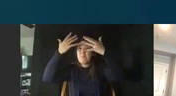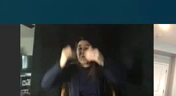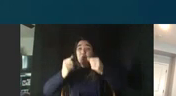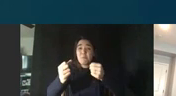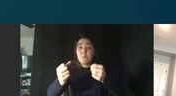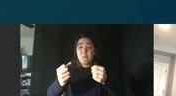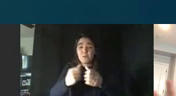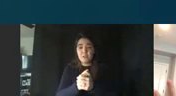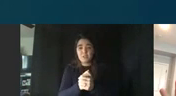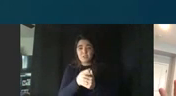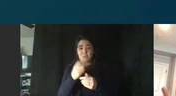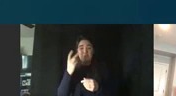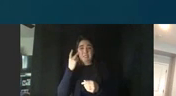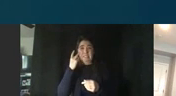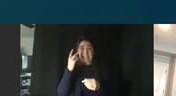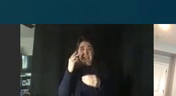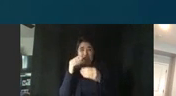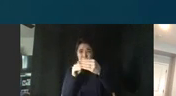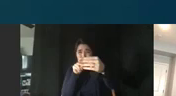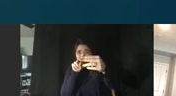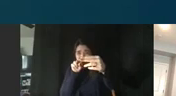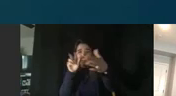how I write my books.